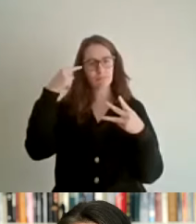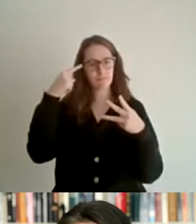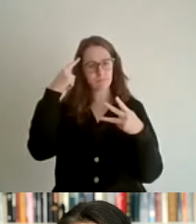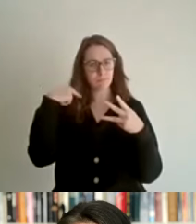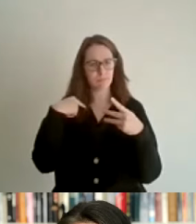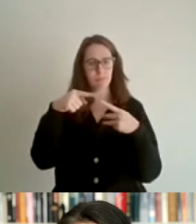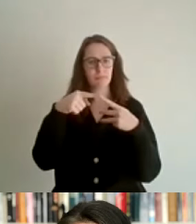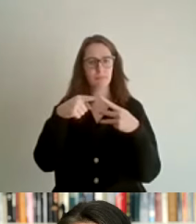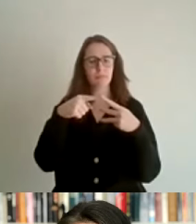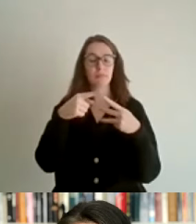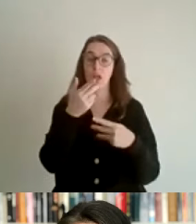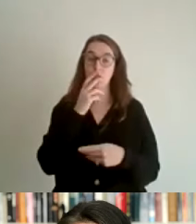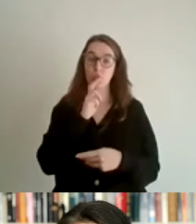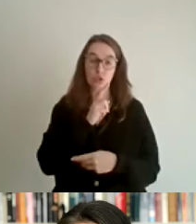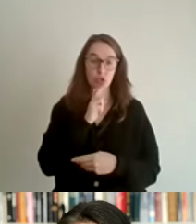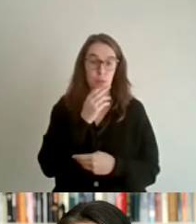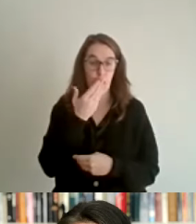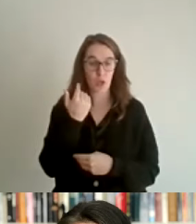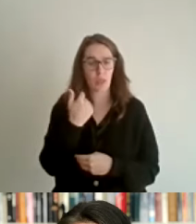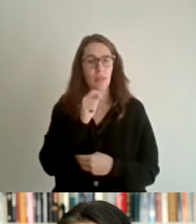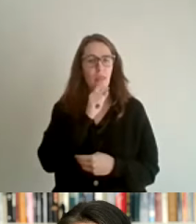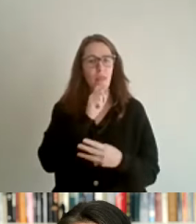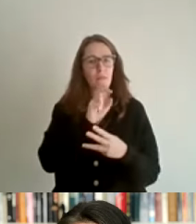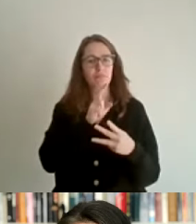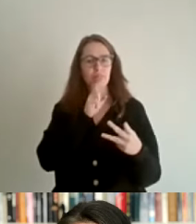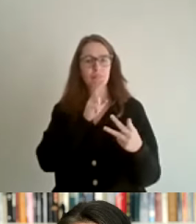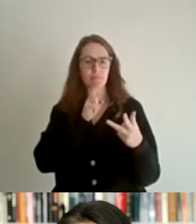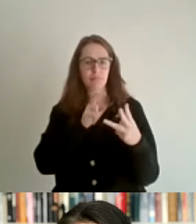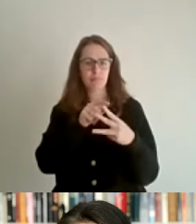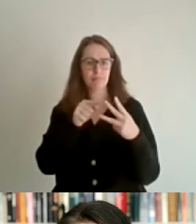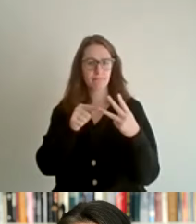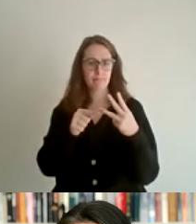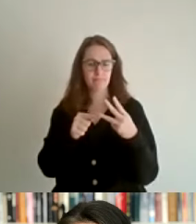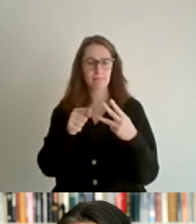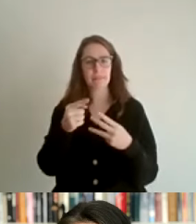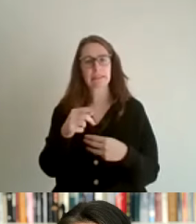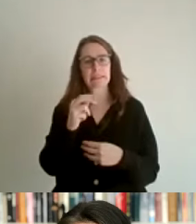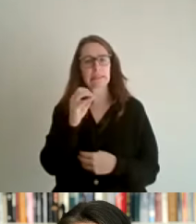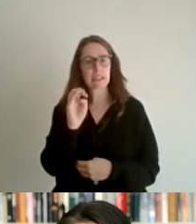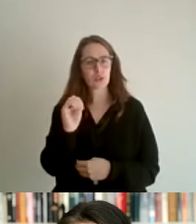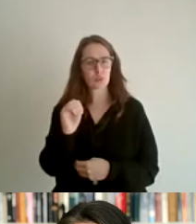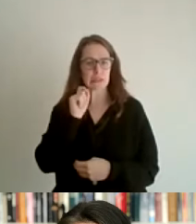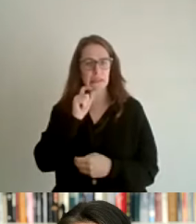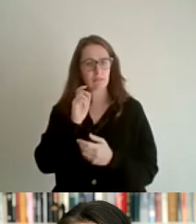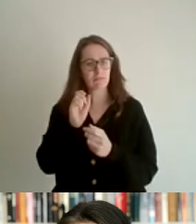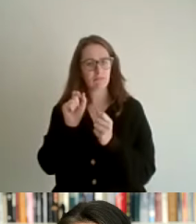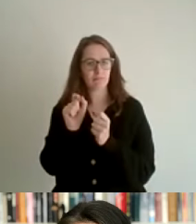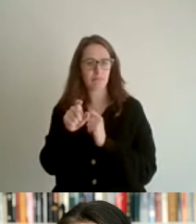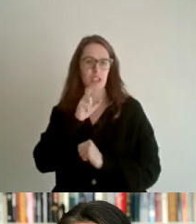this anonymous poll, you have the chance to tell us your experience. You have 30 seconds to submit your answers.